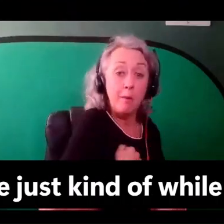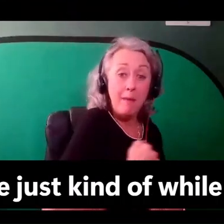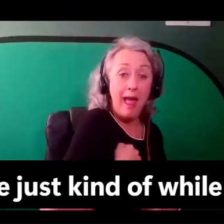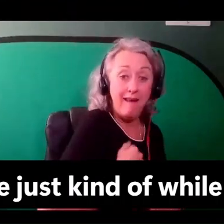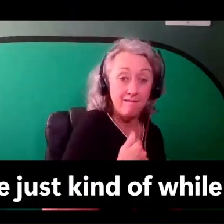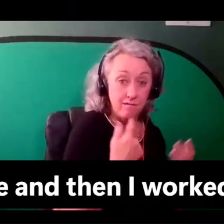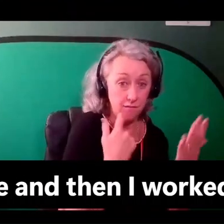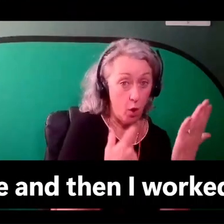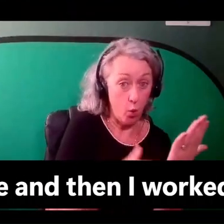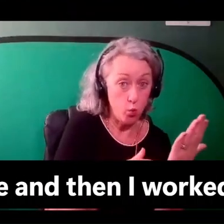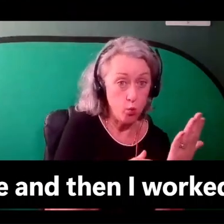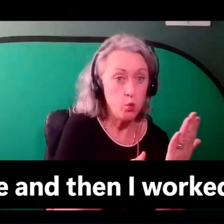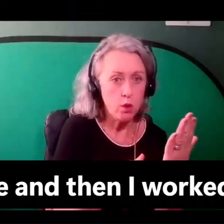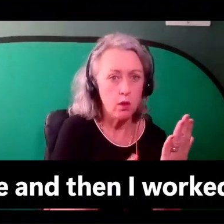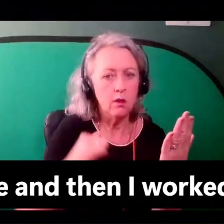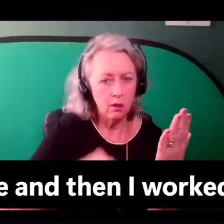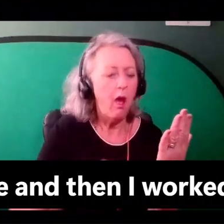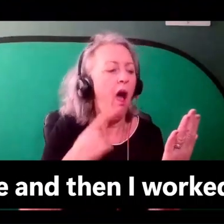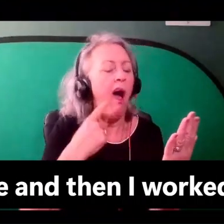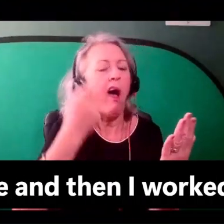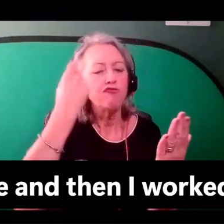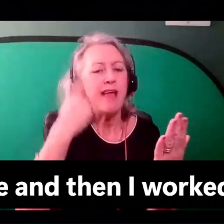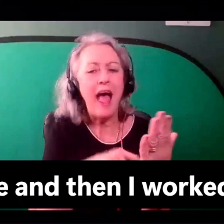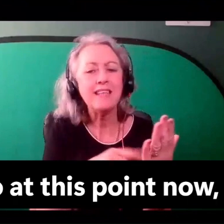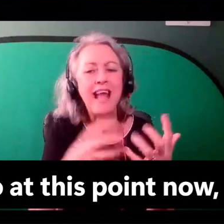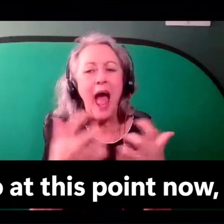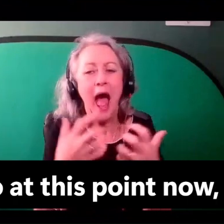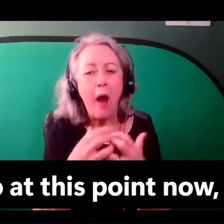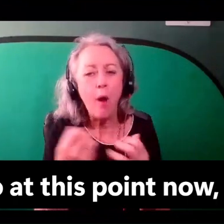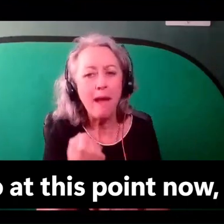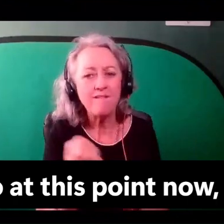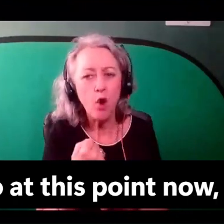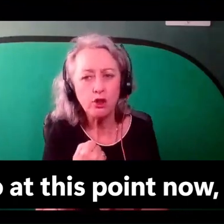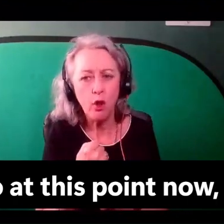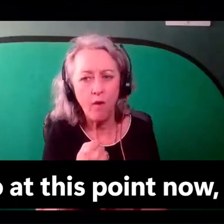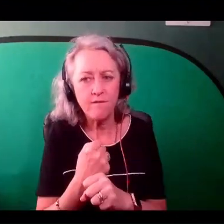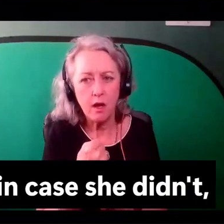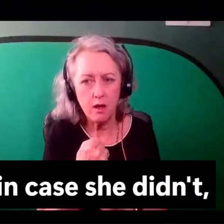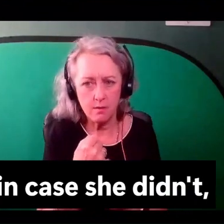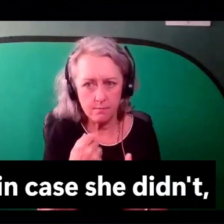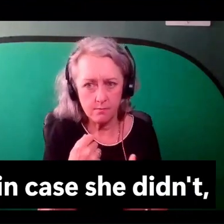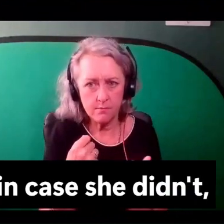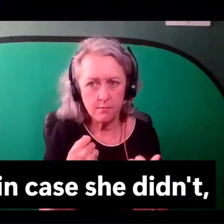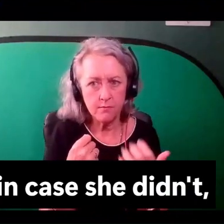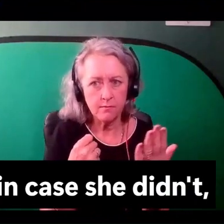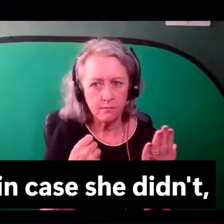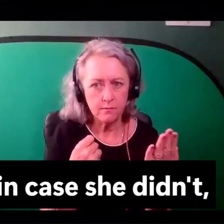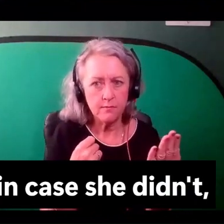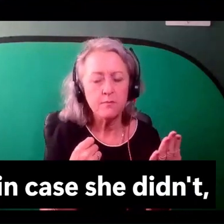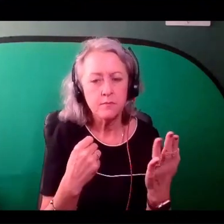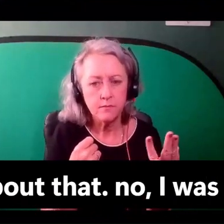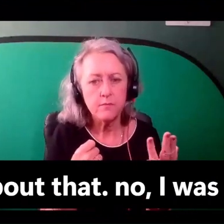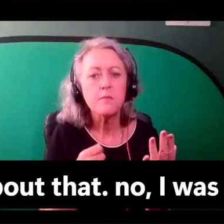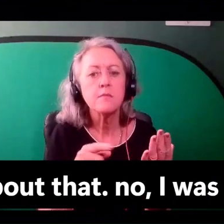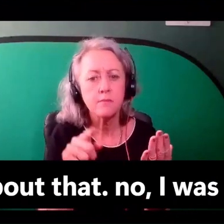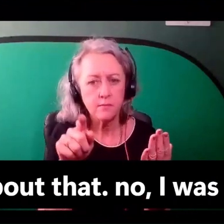just kind of while we were sitting there, and then I worked out how to do it. So I was just pointing that out in case you weren't sure about